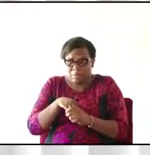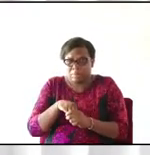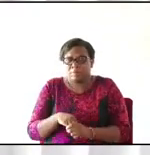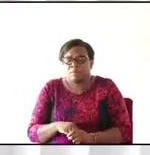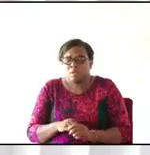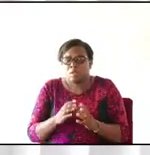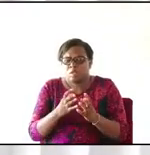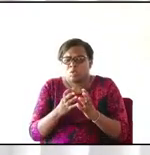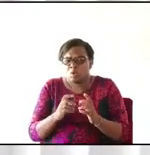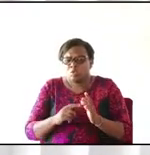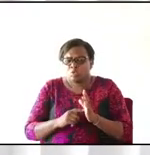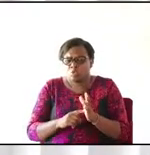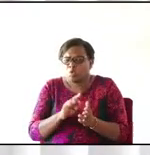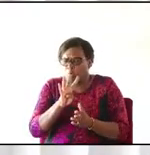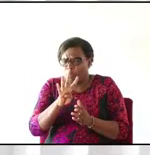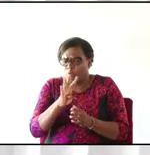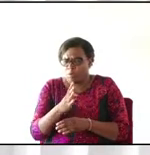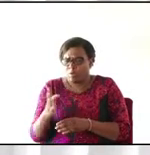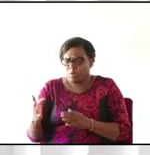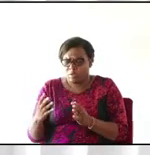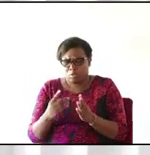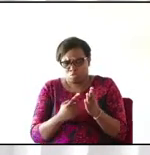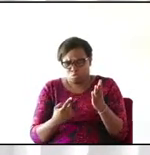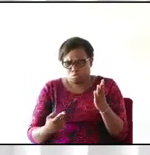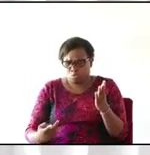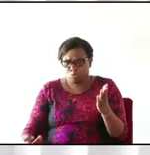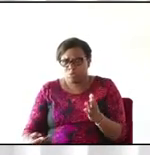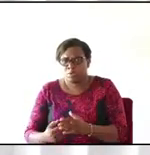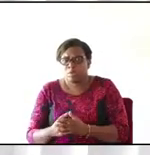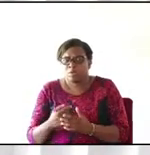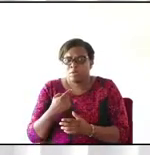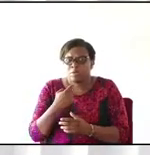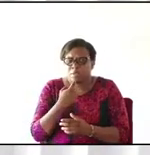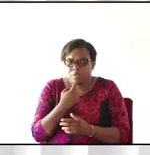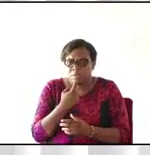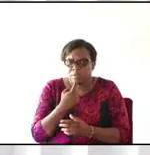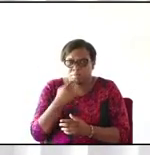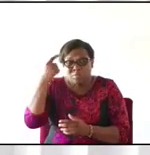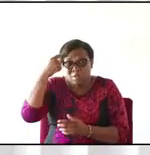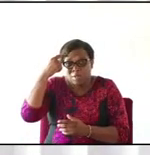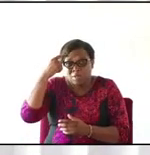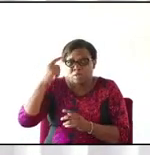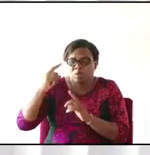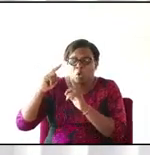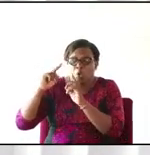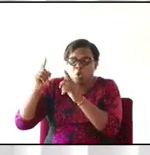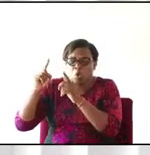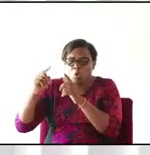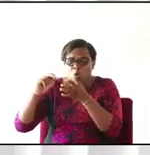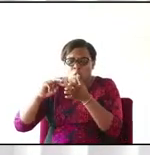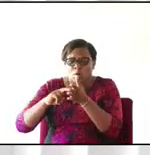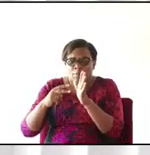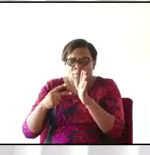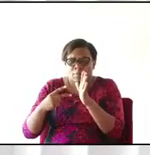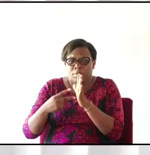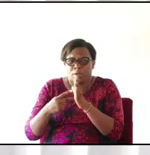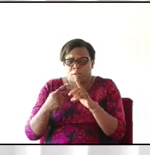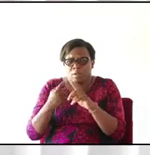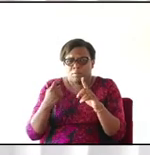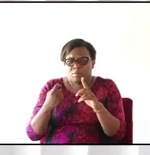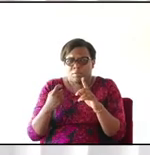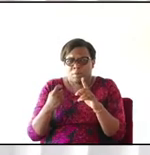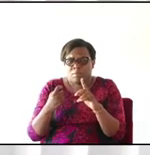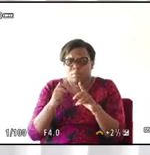highlight four things that I believe this go concept involves, as seen from the text of Luke